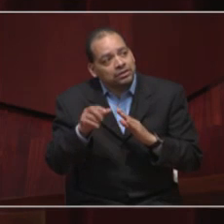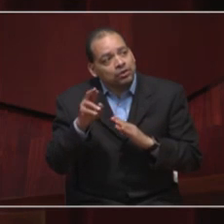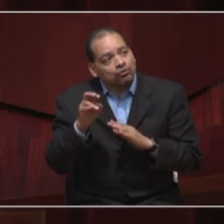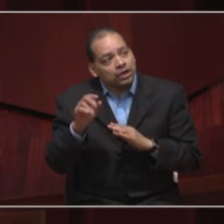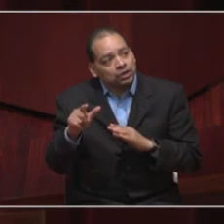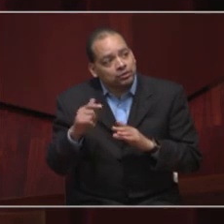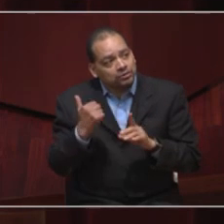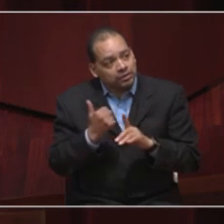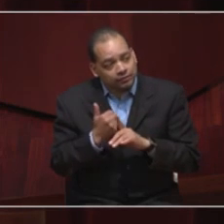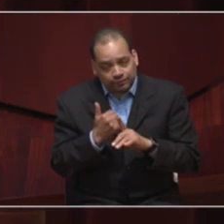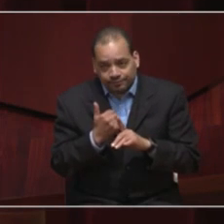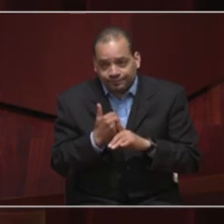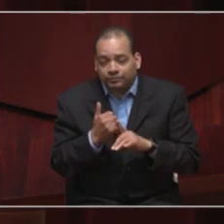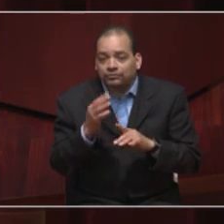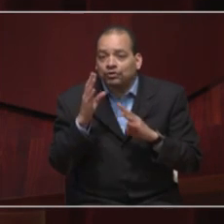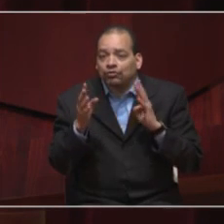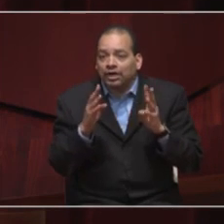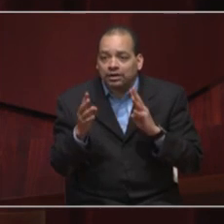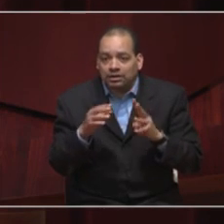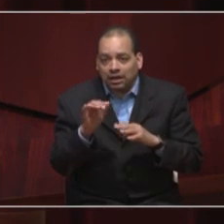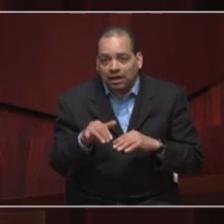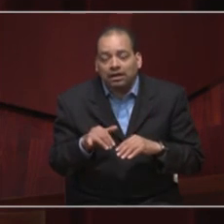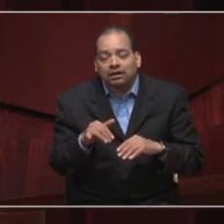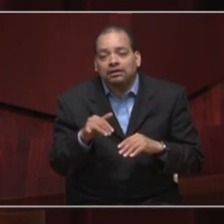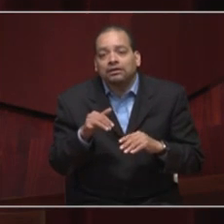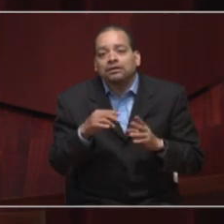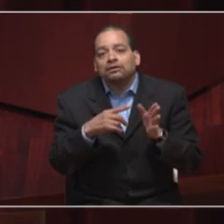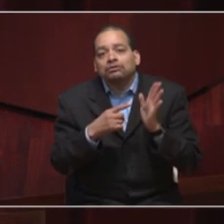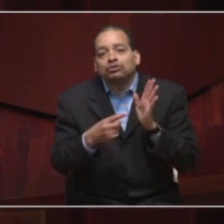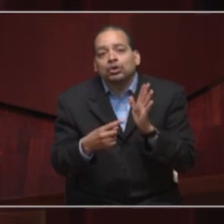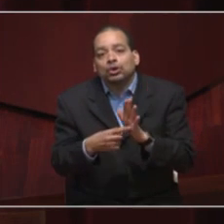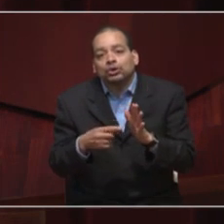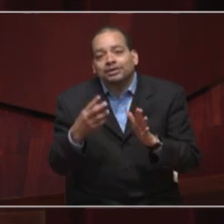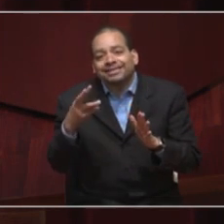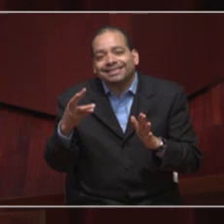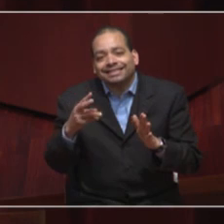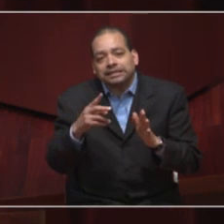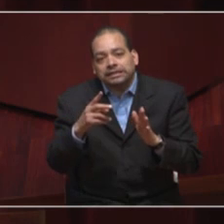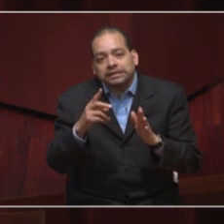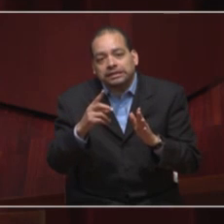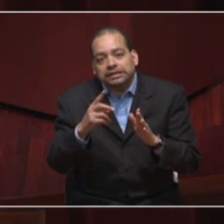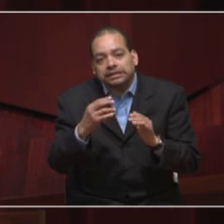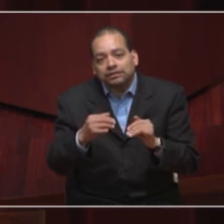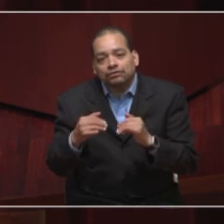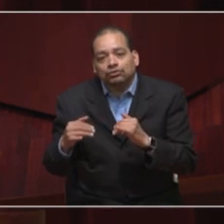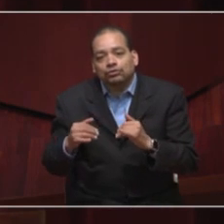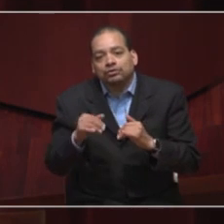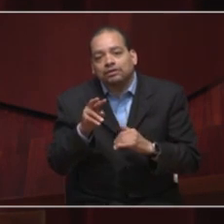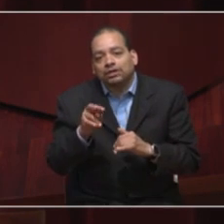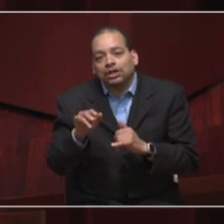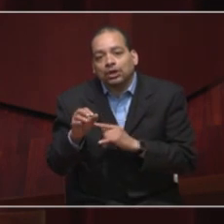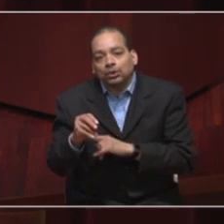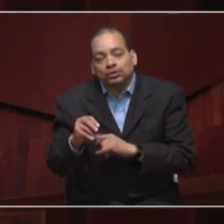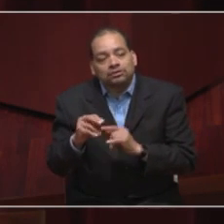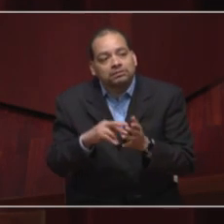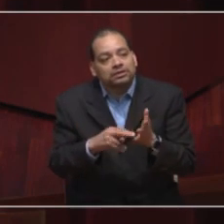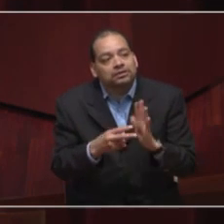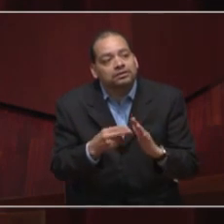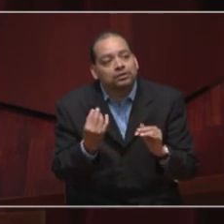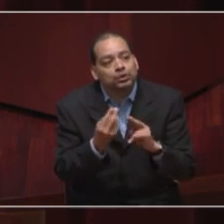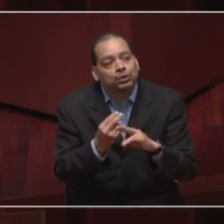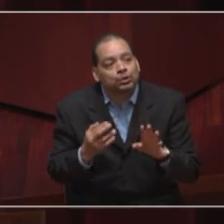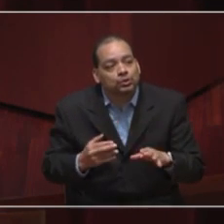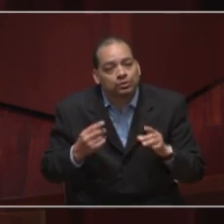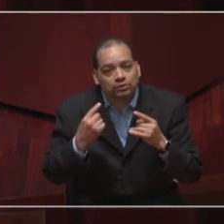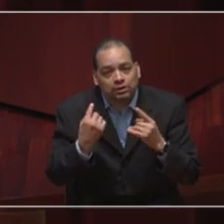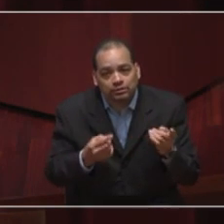Rachel created where it displays the 16 individual videos. And what you could do is tell your user, you need to watch,